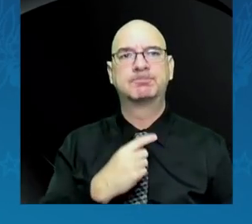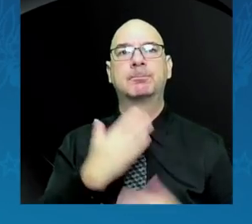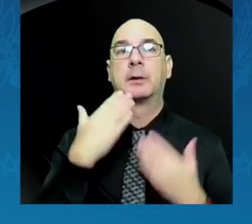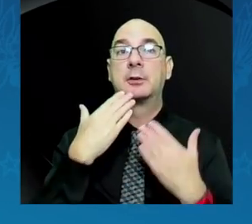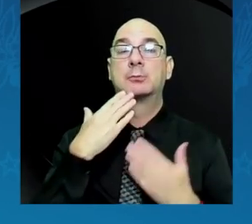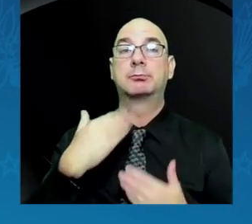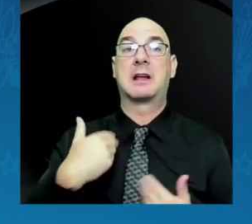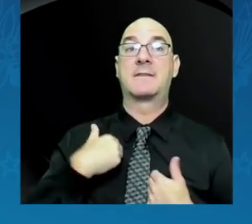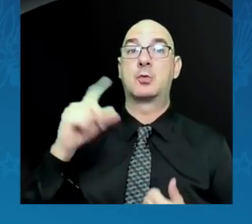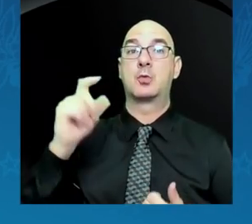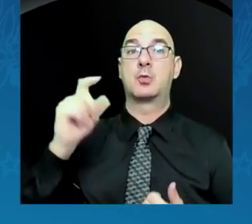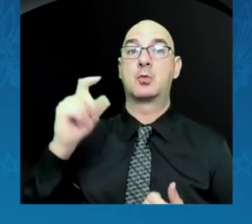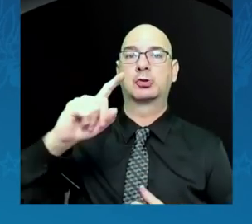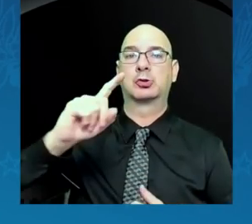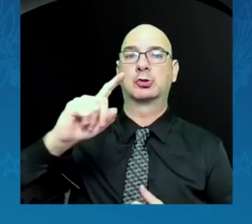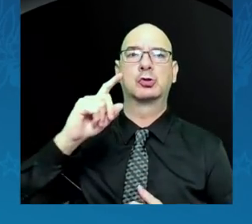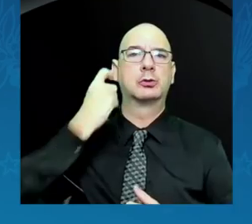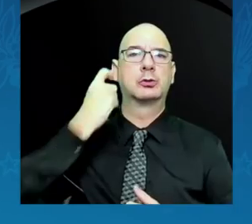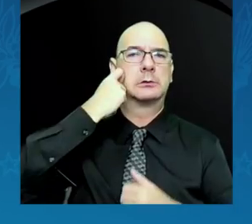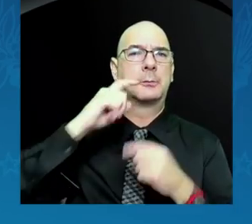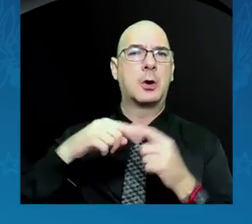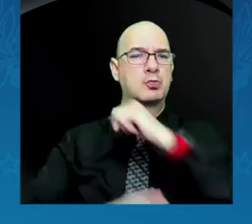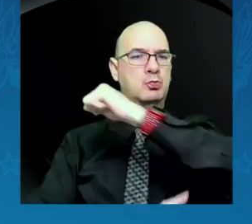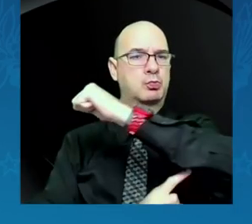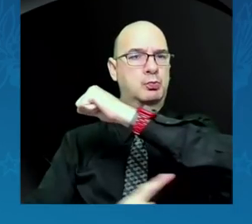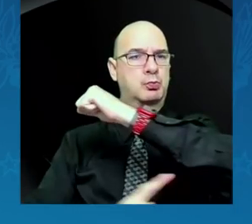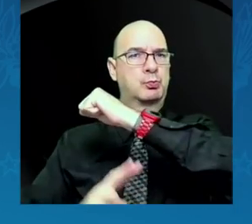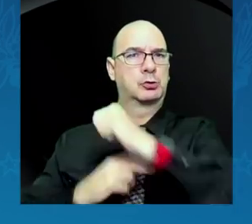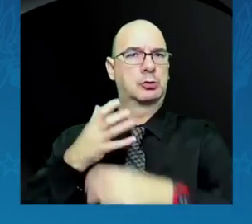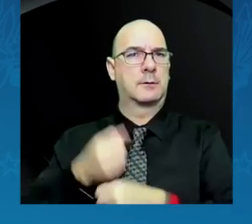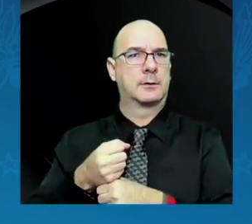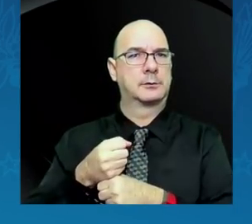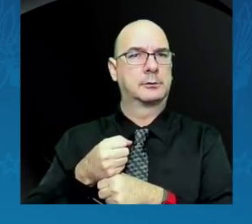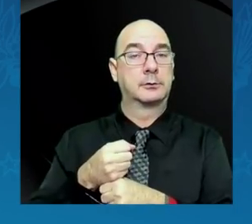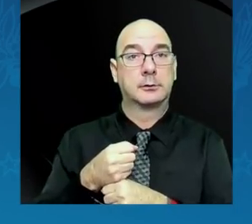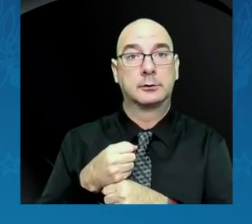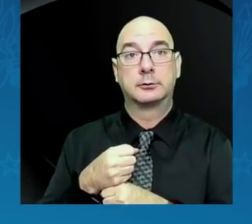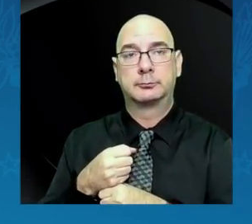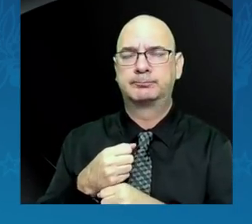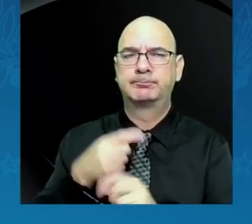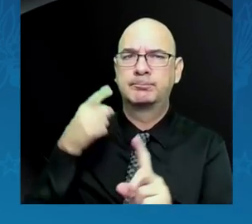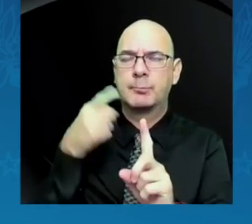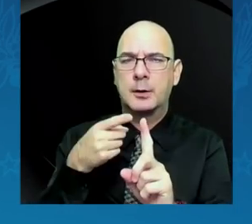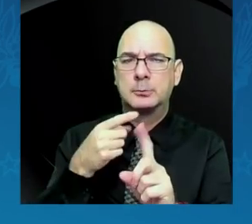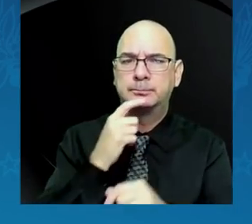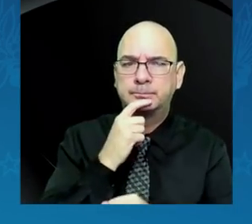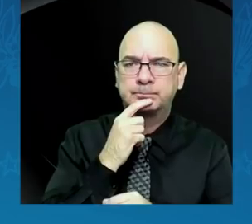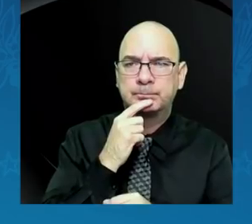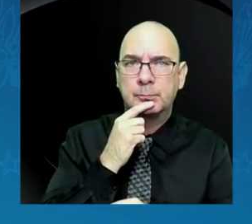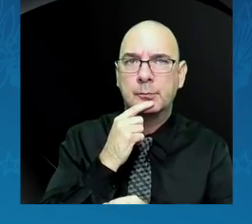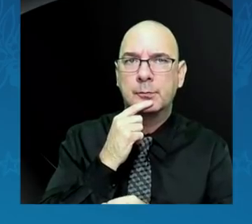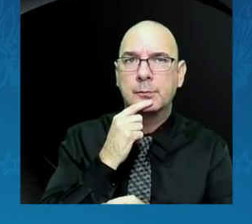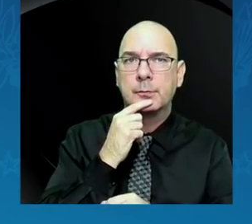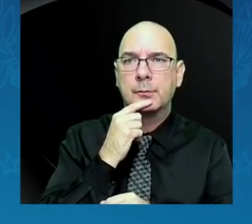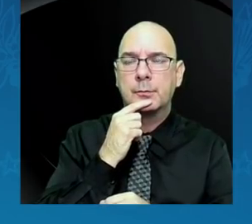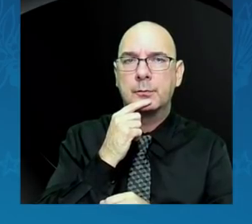trust between France and the United States linked to the AUKUS alliance in the Indo-Pacific. Do you